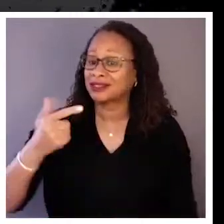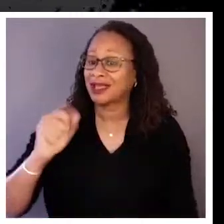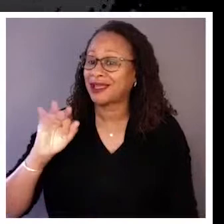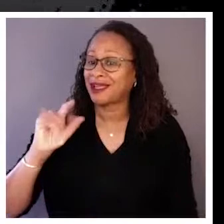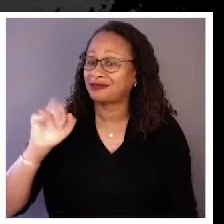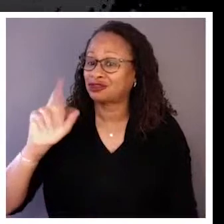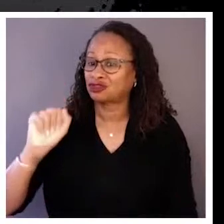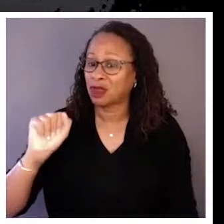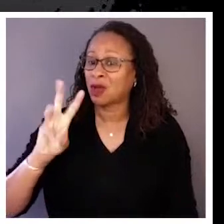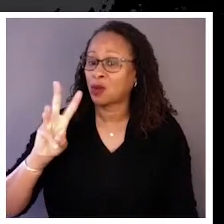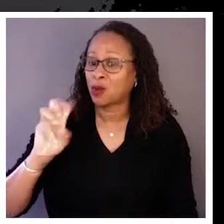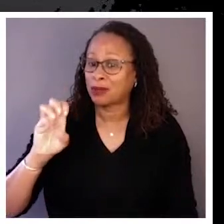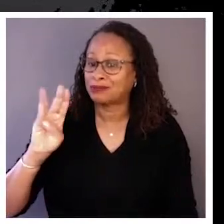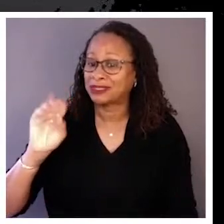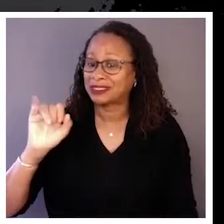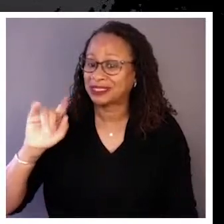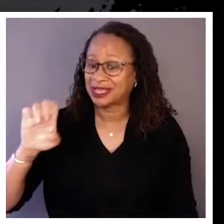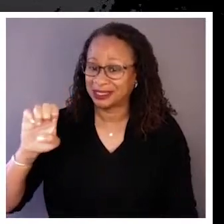at